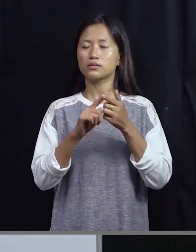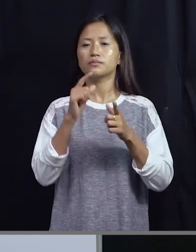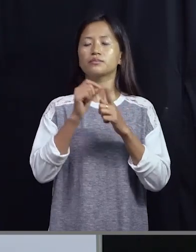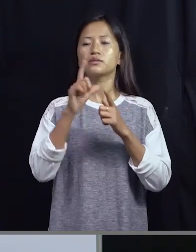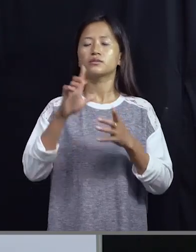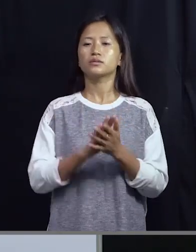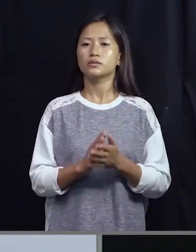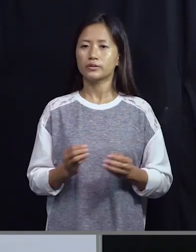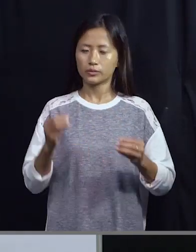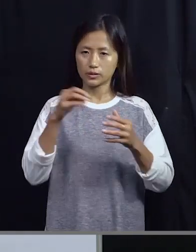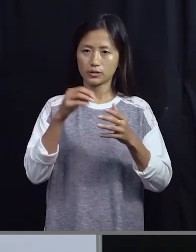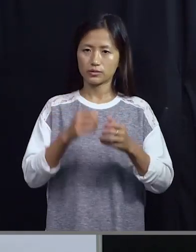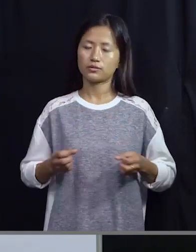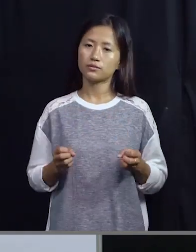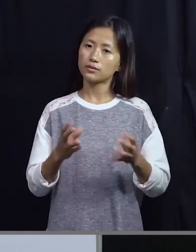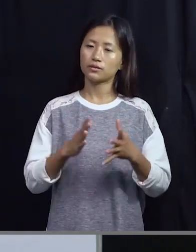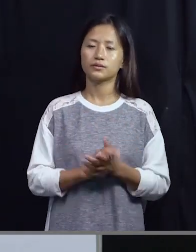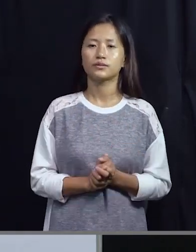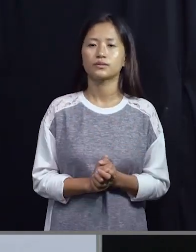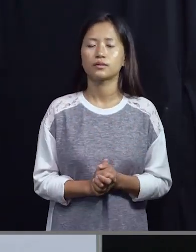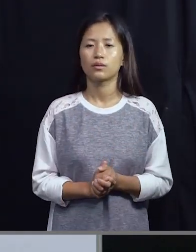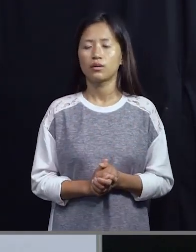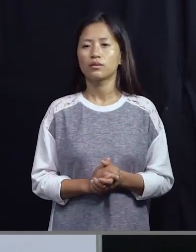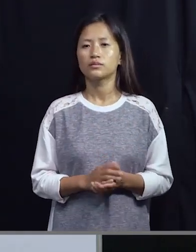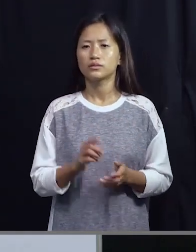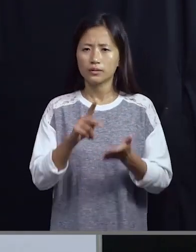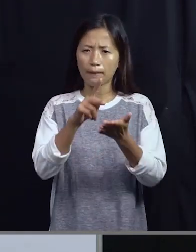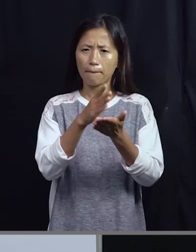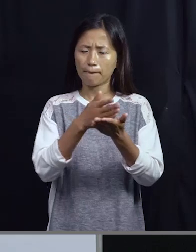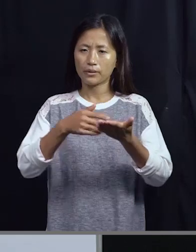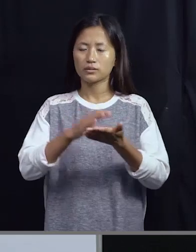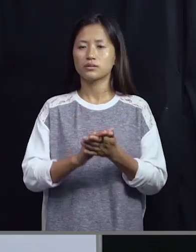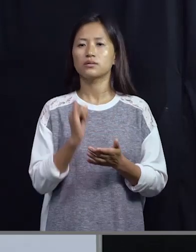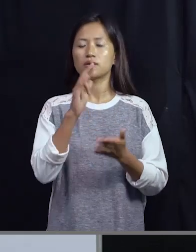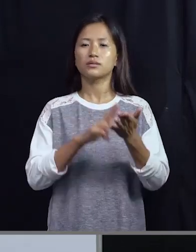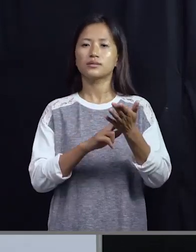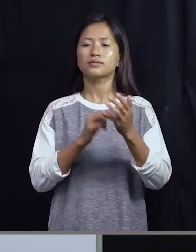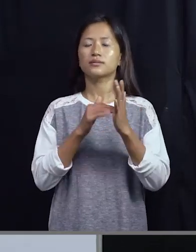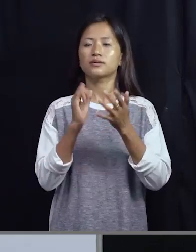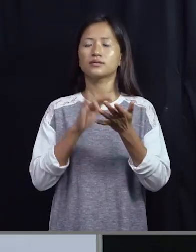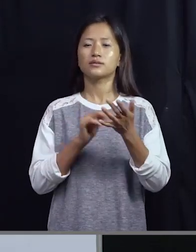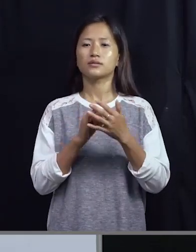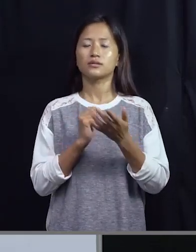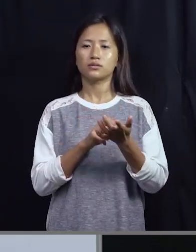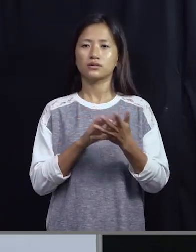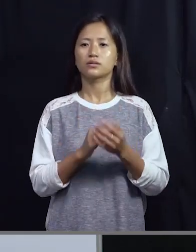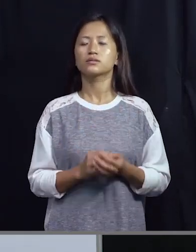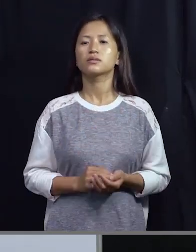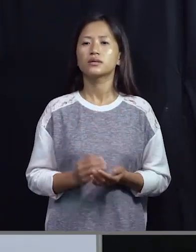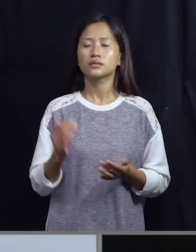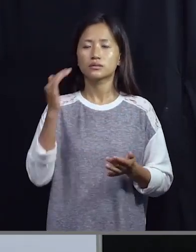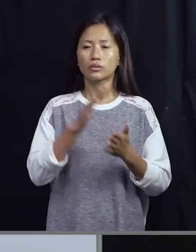initiated. So there is a particular enzyme known as helicase. There is a particular enzyme known